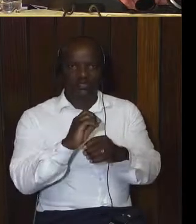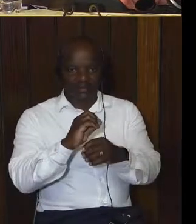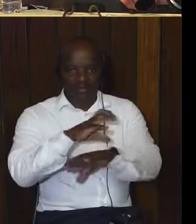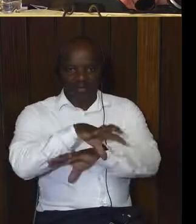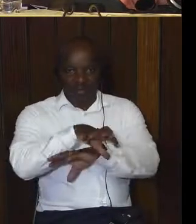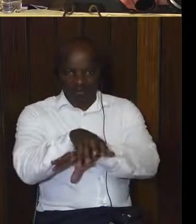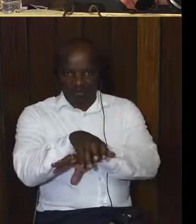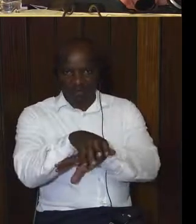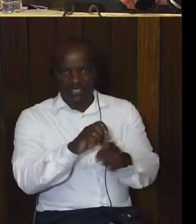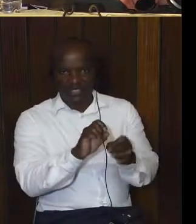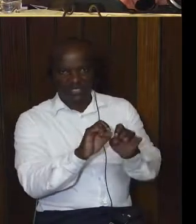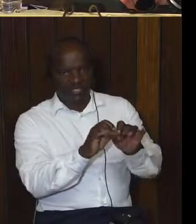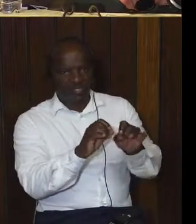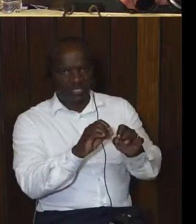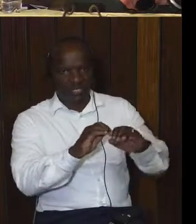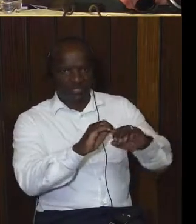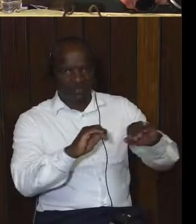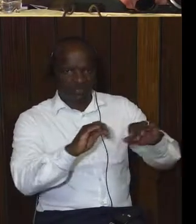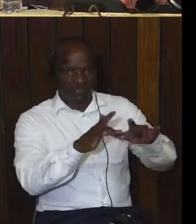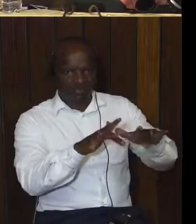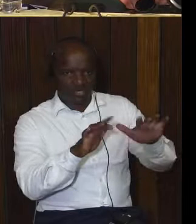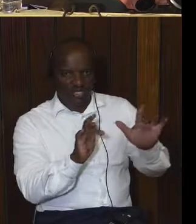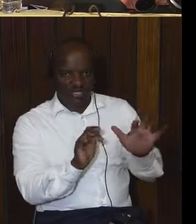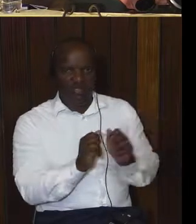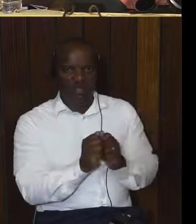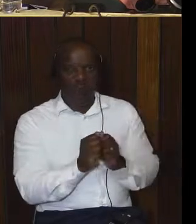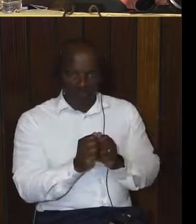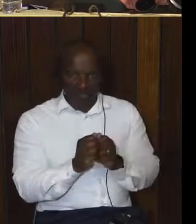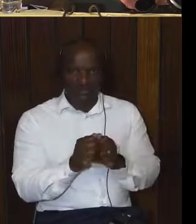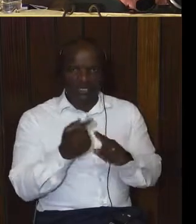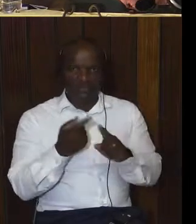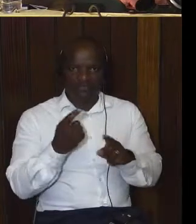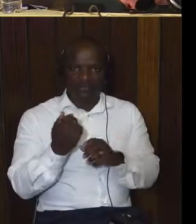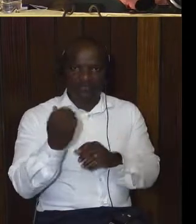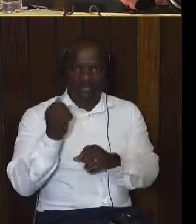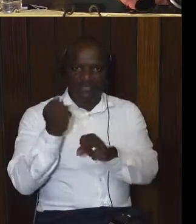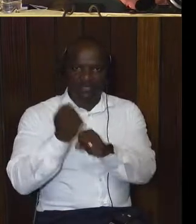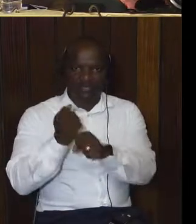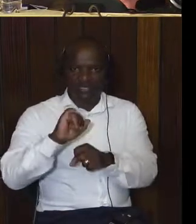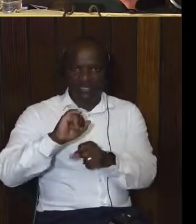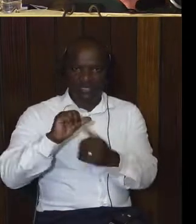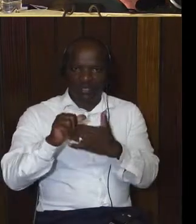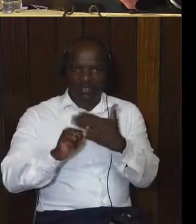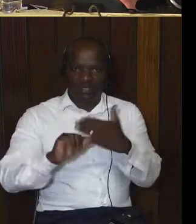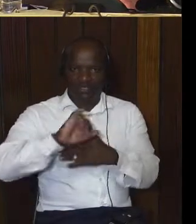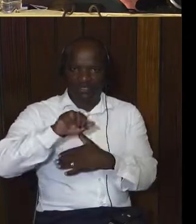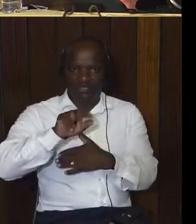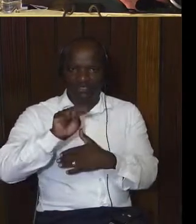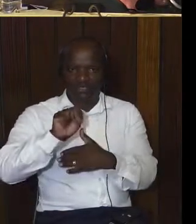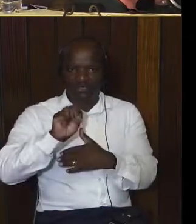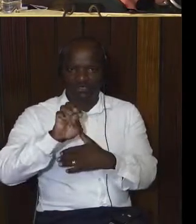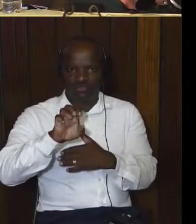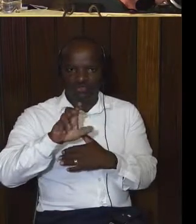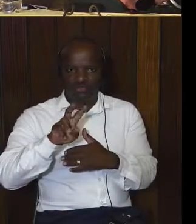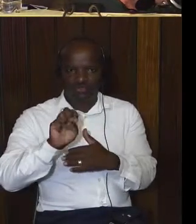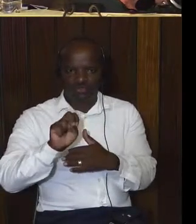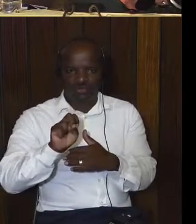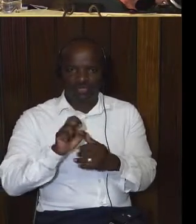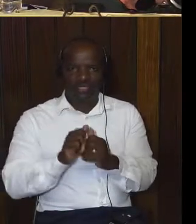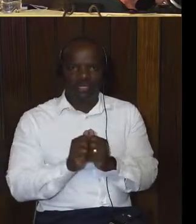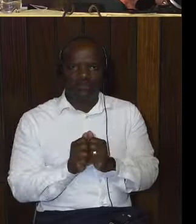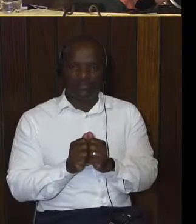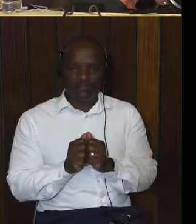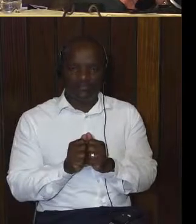I would say, as early as June last year. So then there's another element which I really